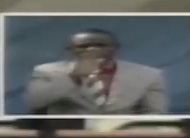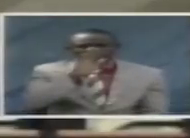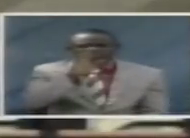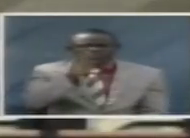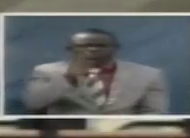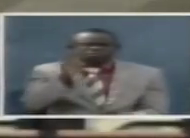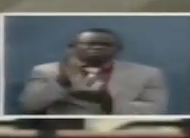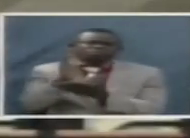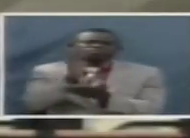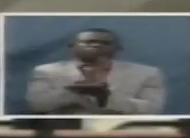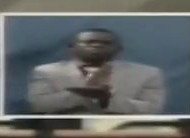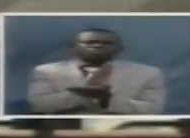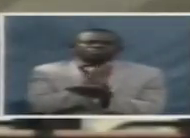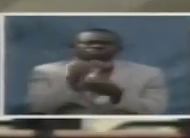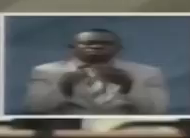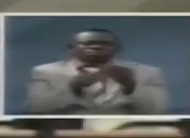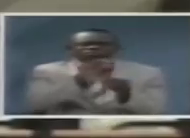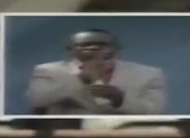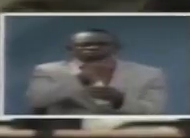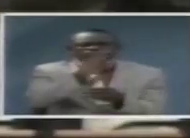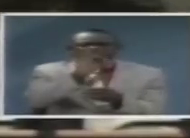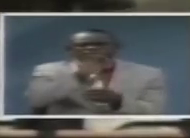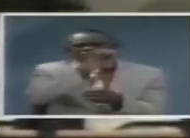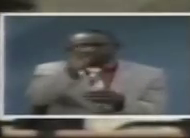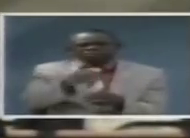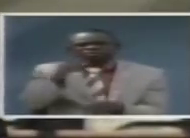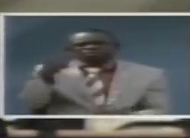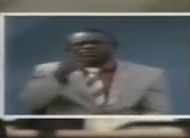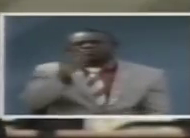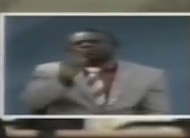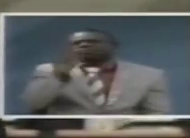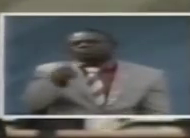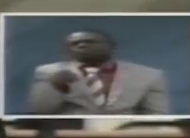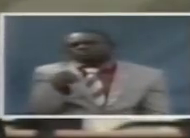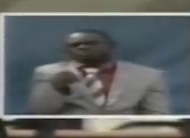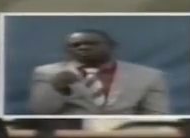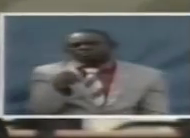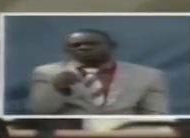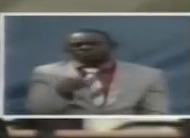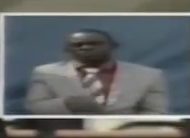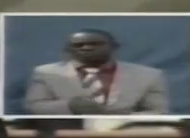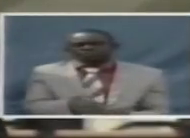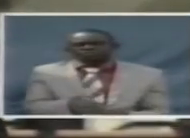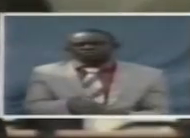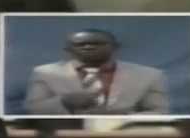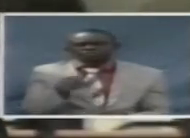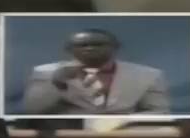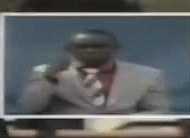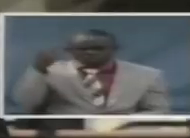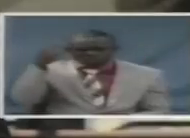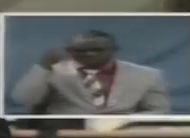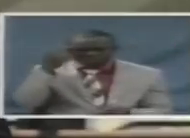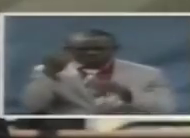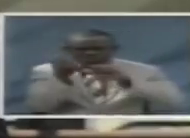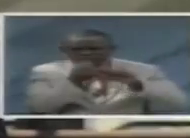7.56 billion, representing 29% of GDP. The stock of domestic debt in the form